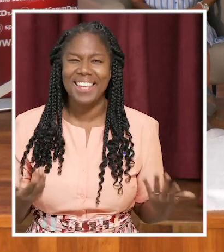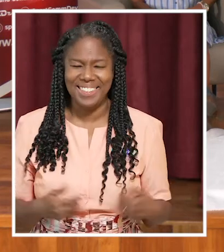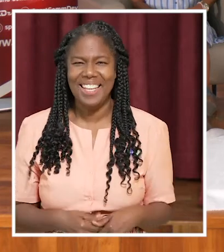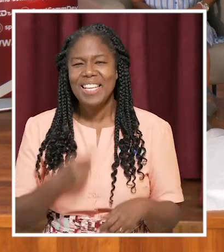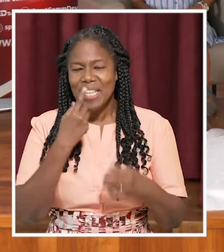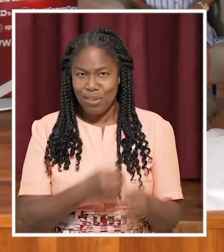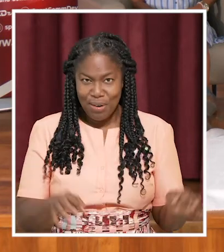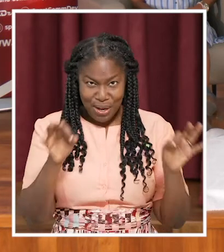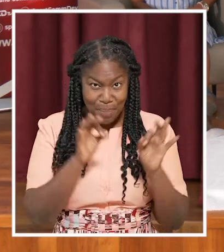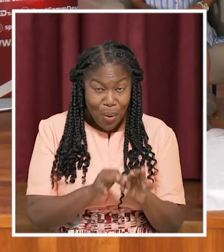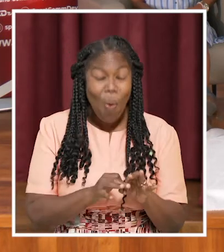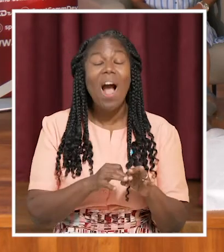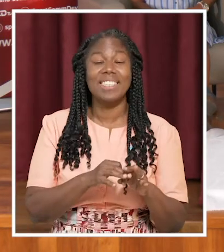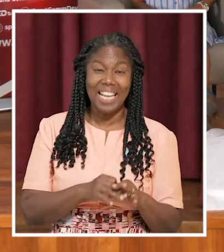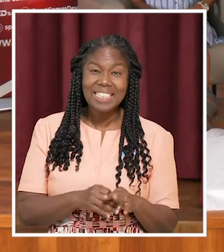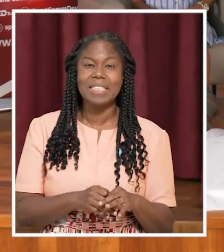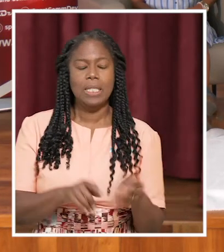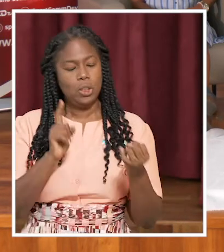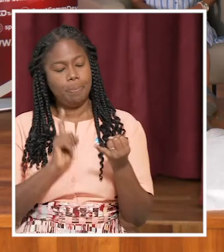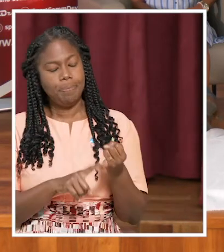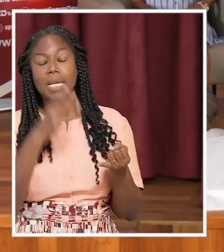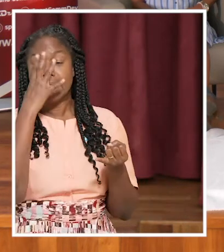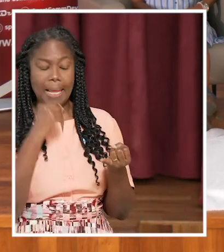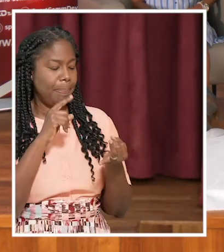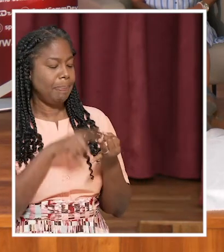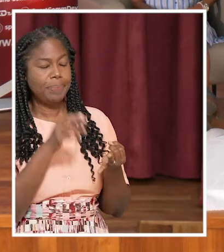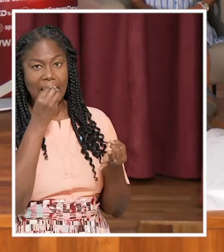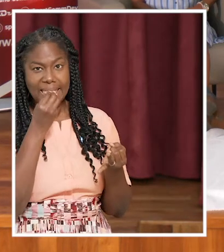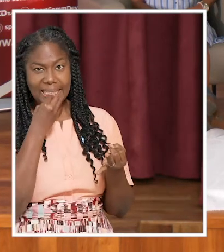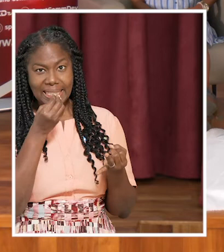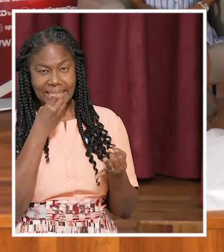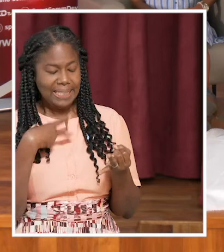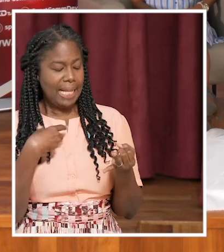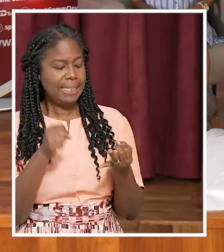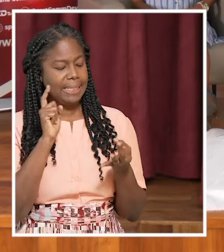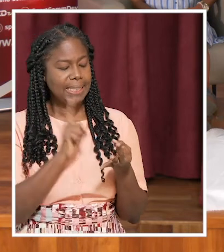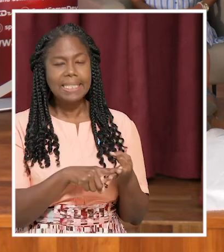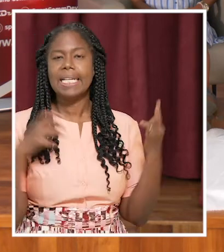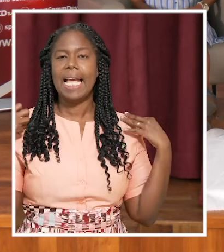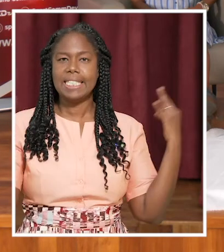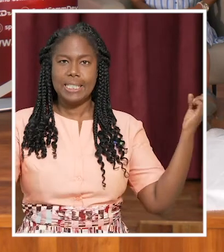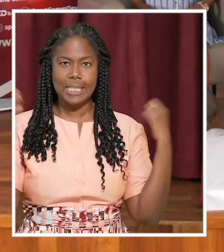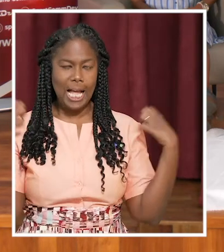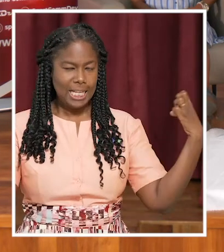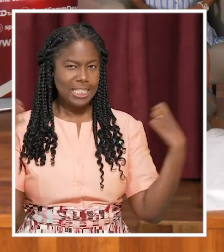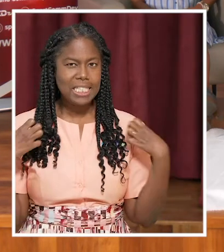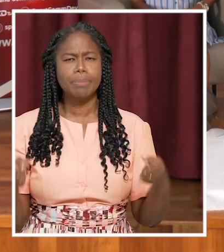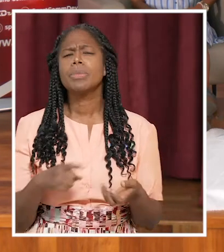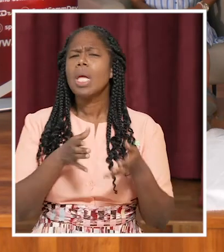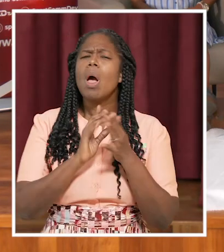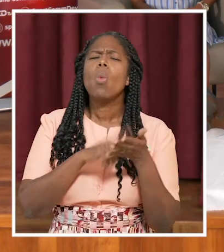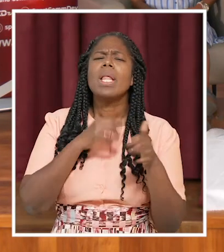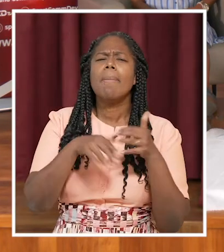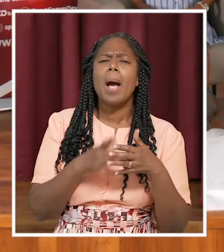healthy, we have exercise. Absolutely. What about meditation or yoga practices? Those things have been